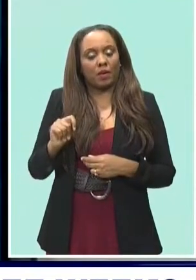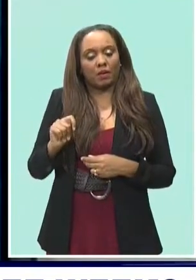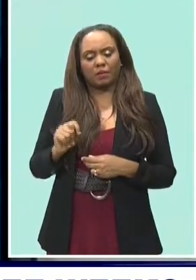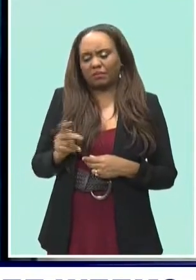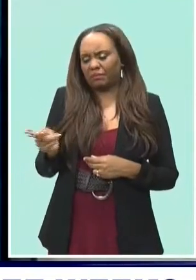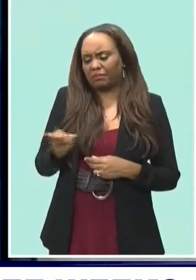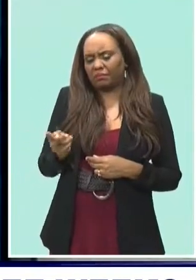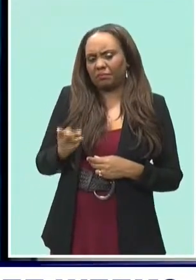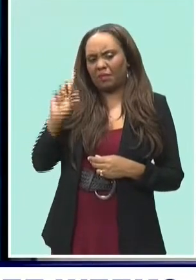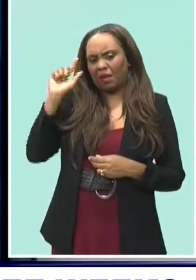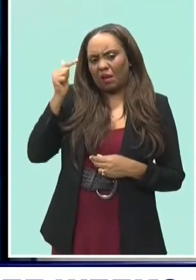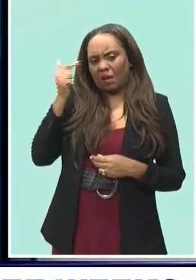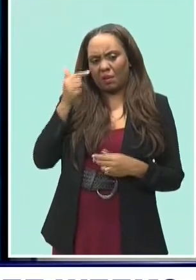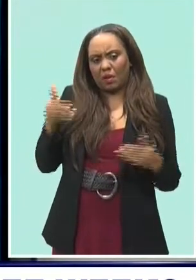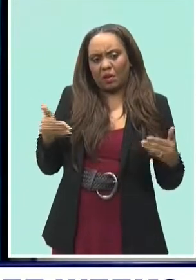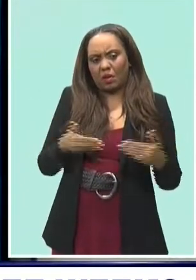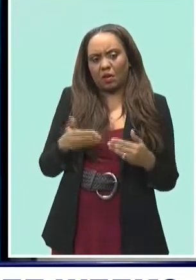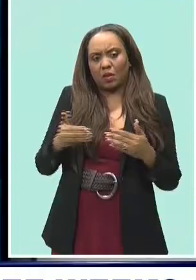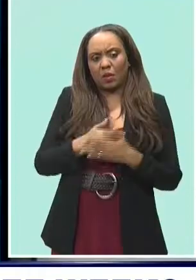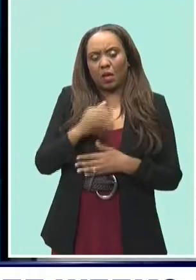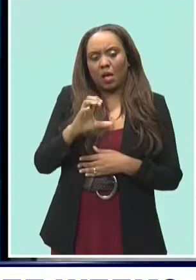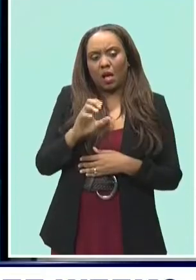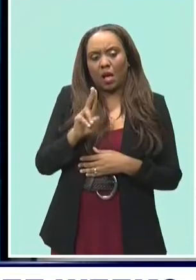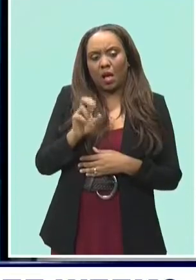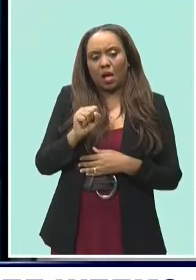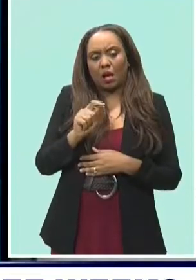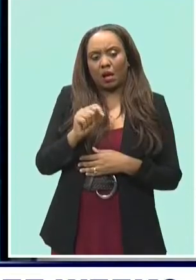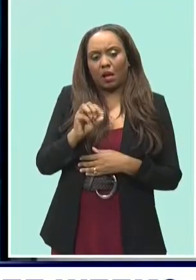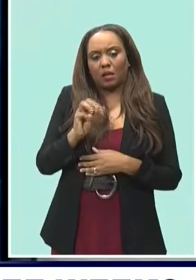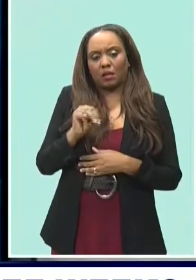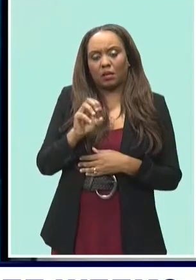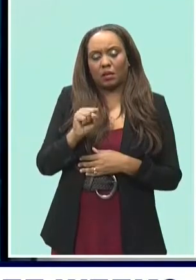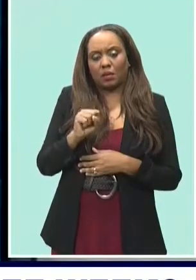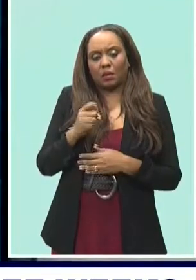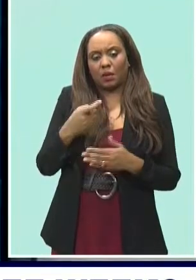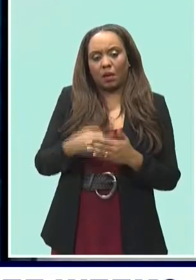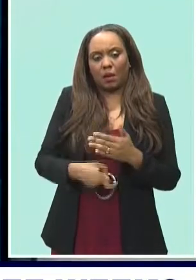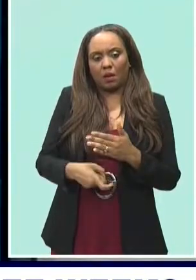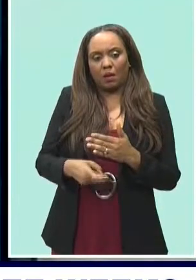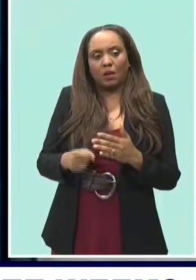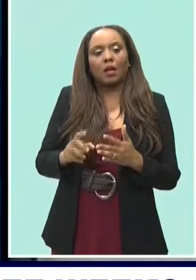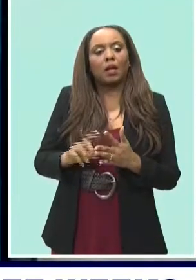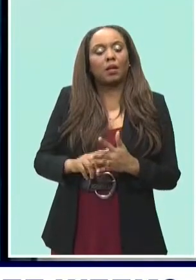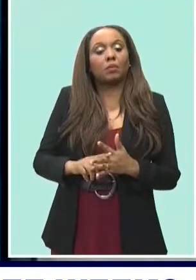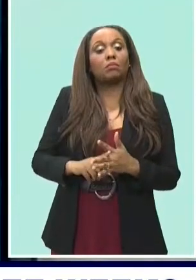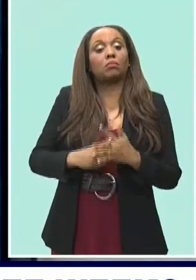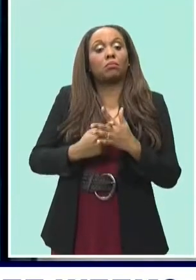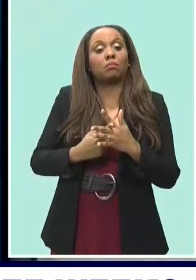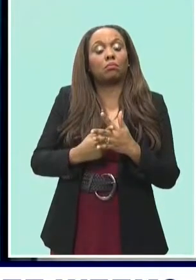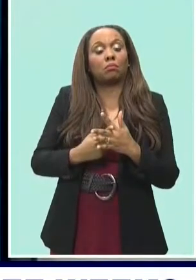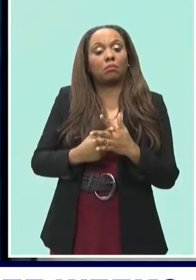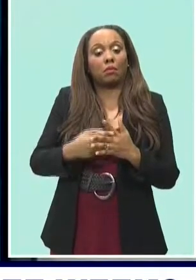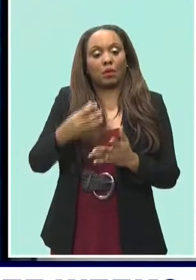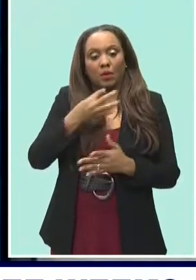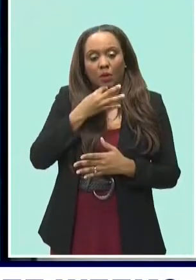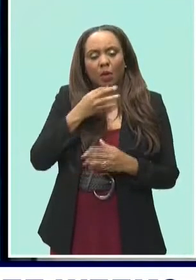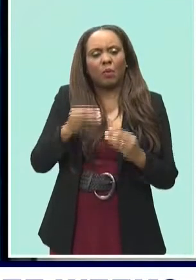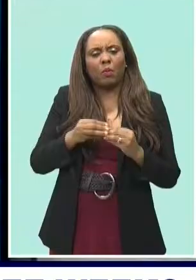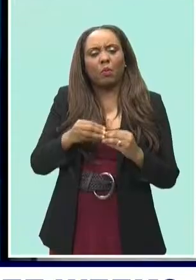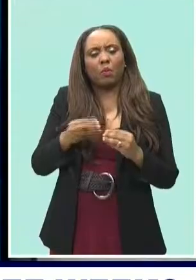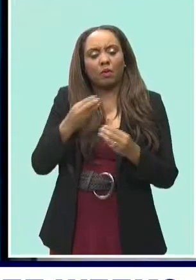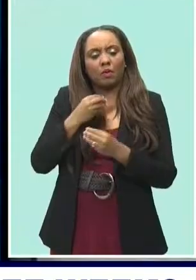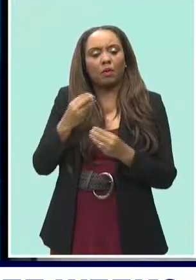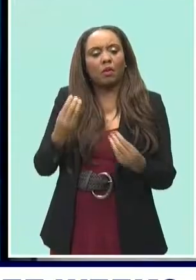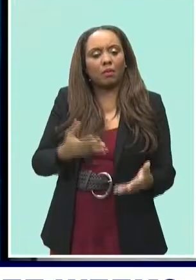which will be implemented come September the 1st. Minister in the Ministry of Finance, Ryan Strawn, says that more information will be made available